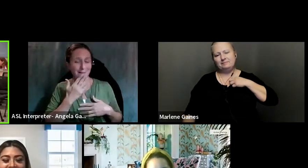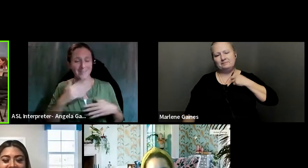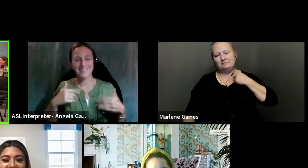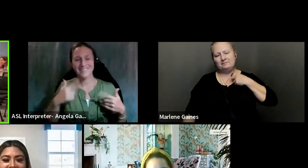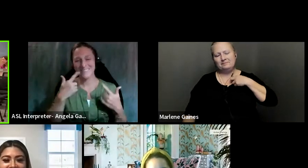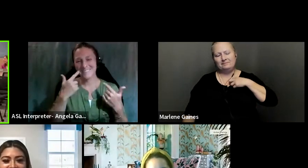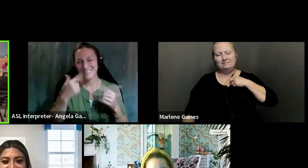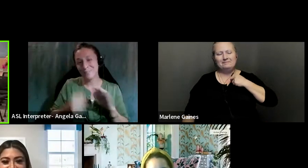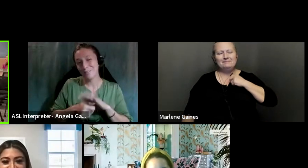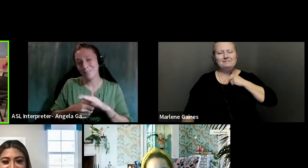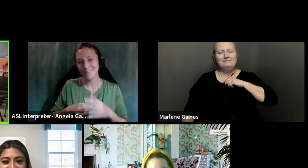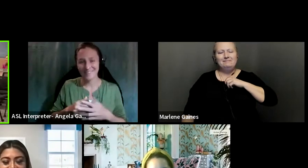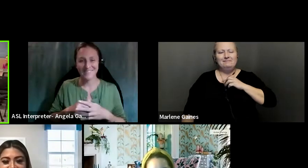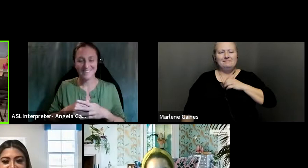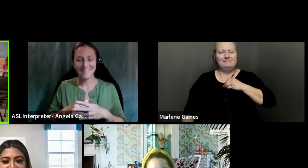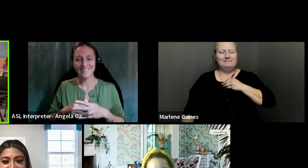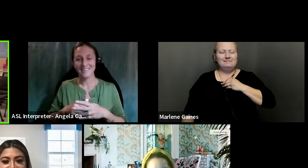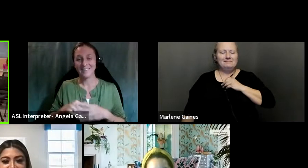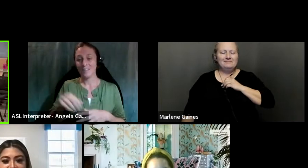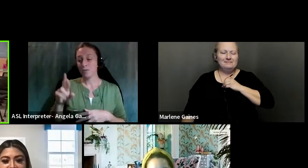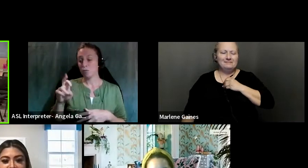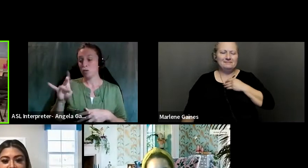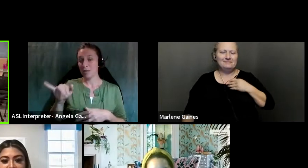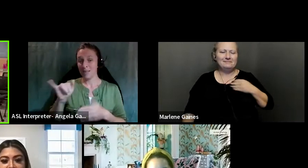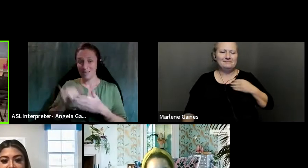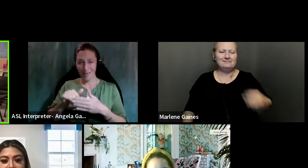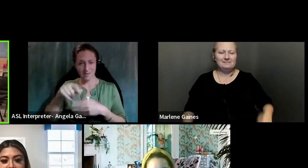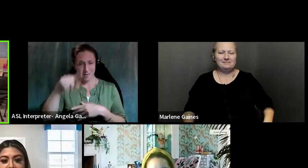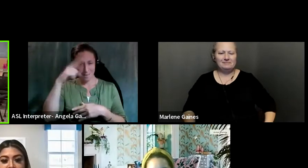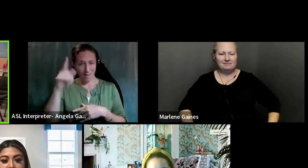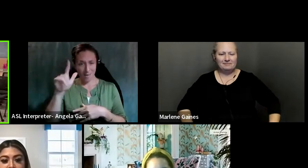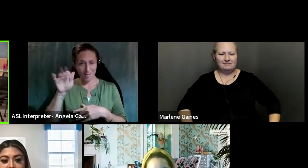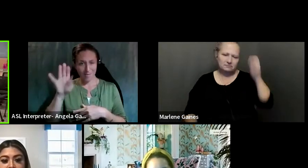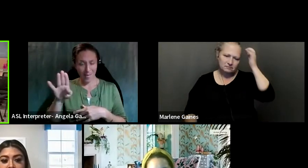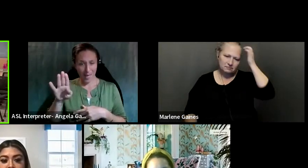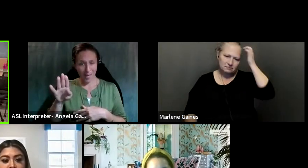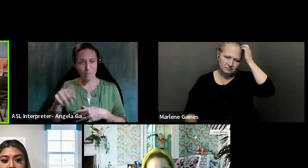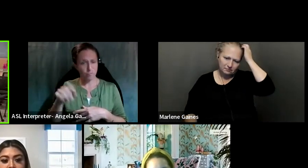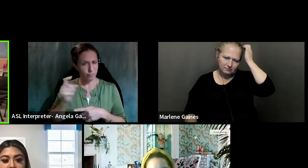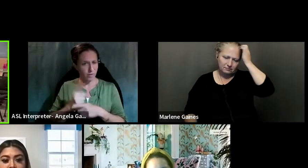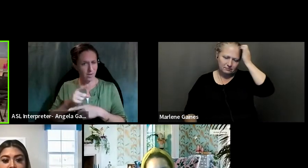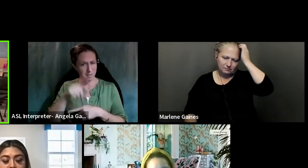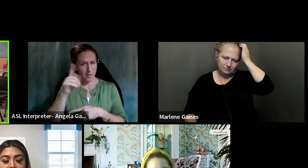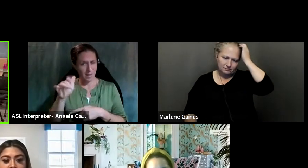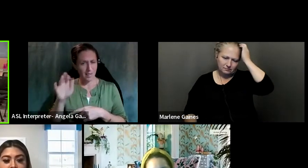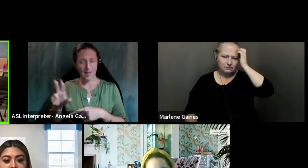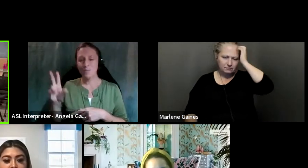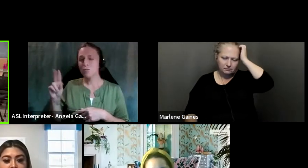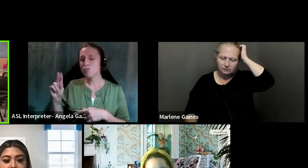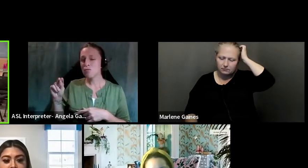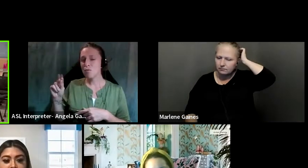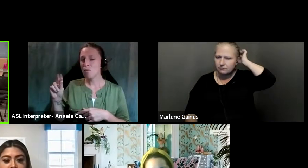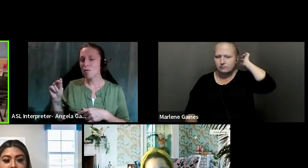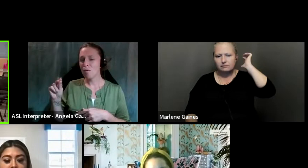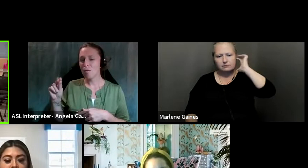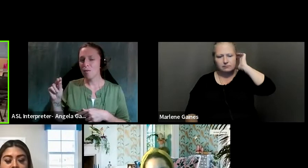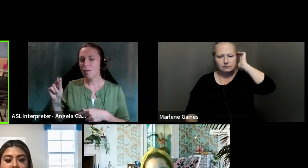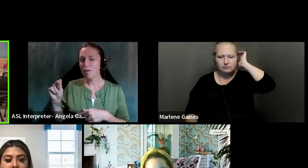One turtle. Is Rookie is it the black lab? I'm trying to say it's a black lab. No, he's a